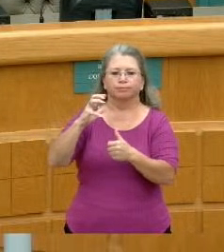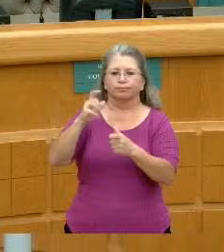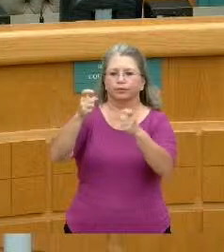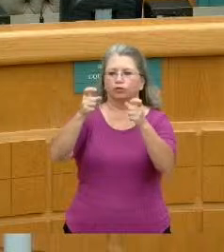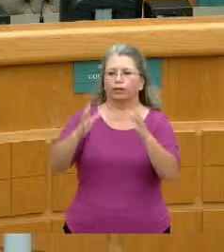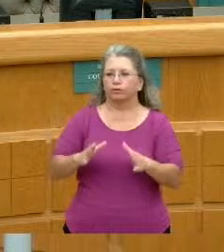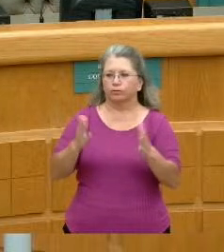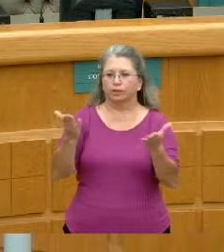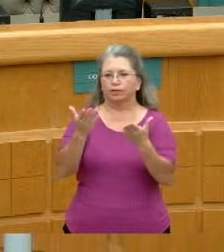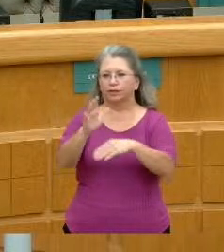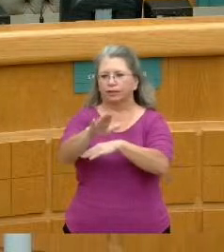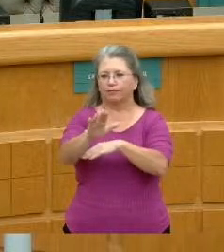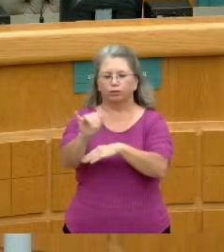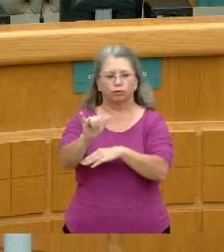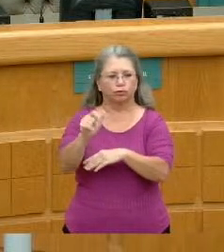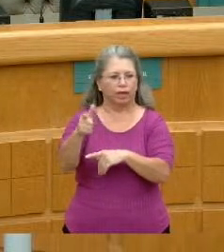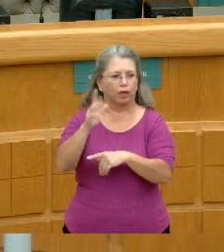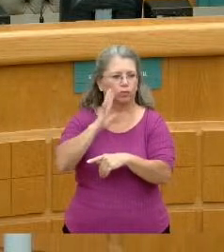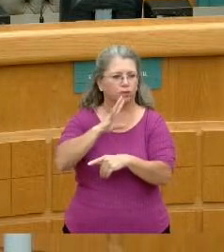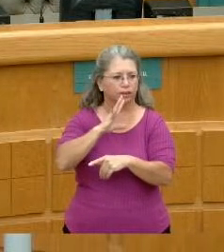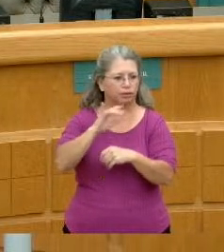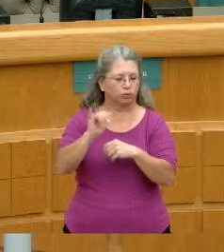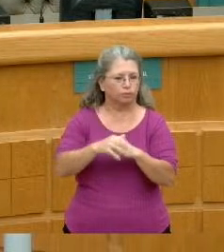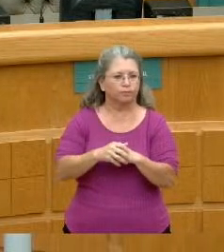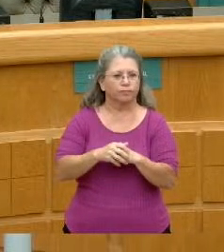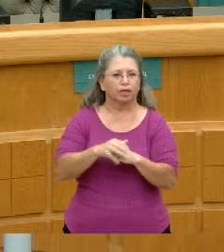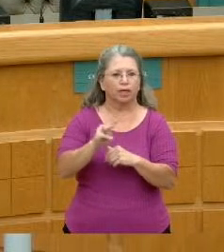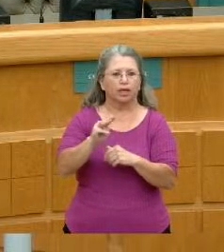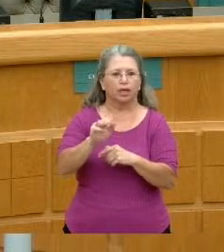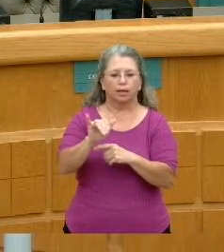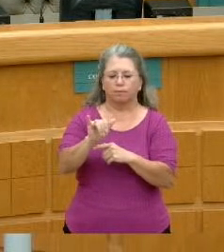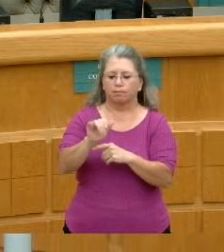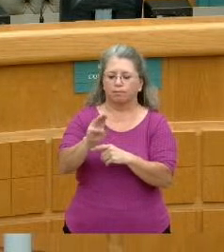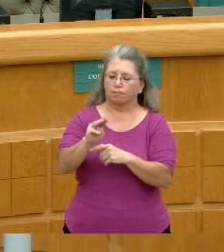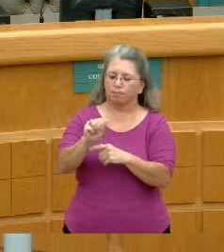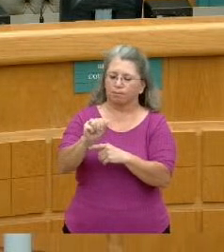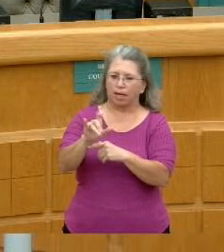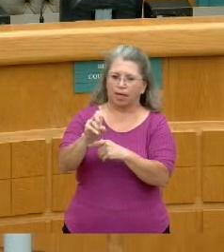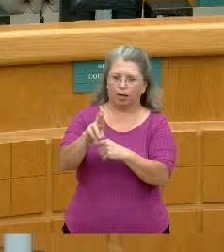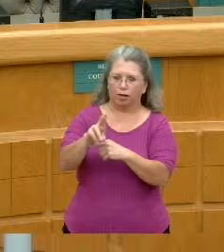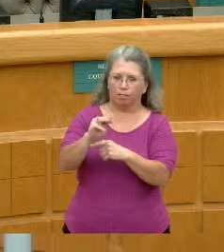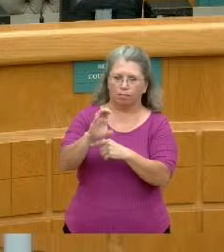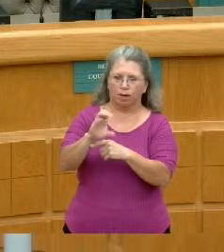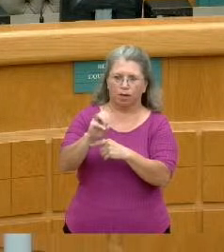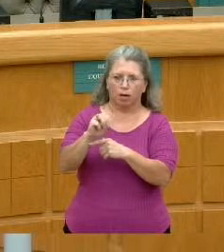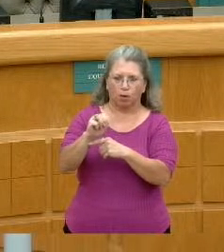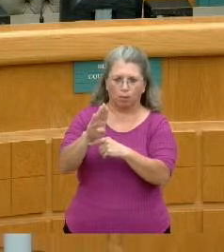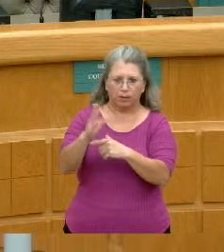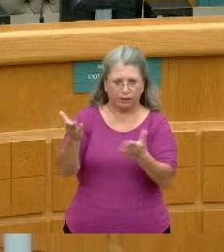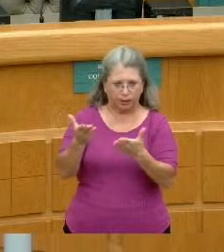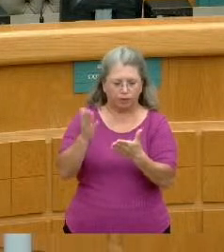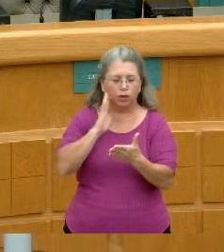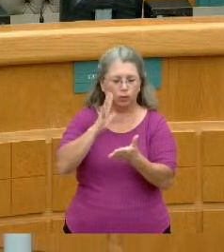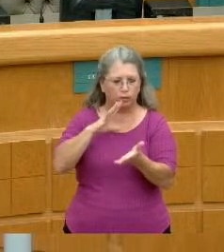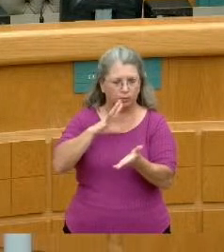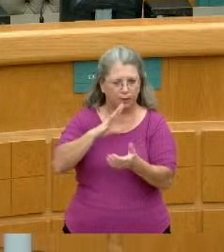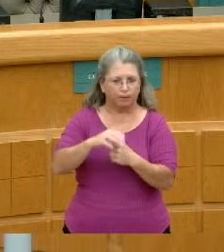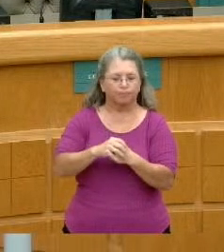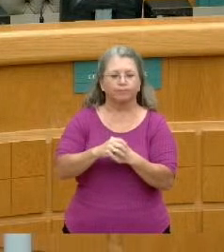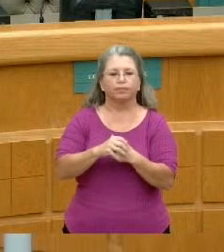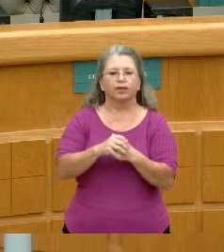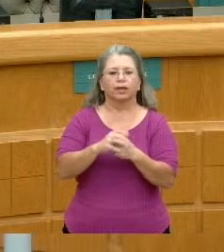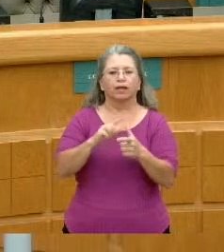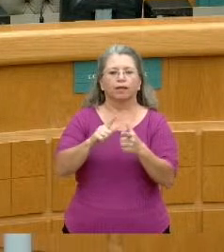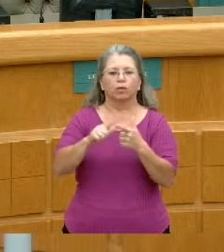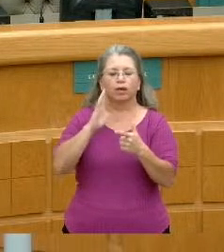afternoon. Mayor Joe McComb is here, and he's going to speak to us as well this afternoon. And then we'll have a video